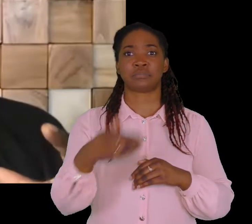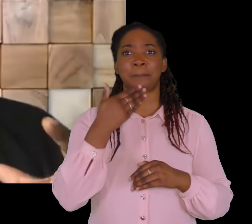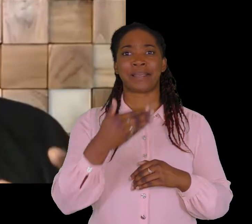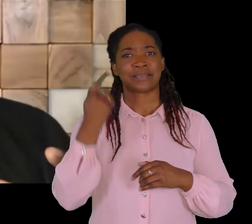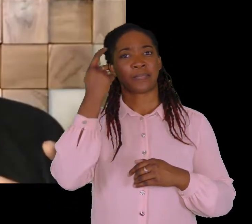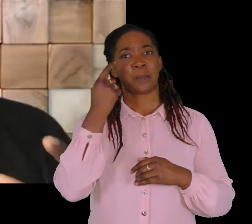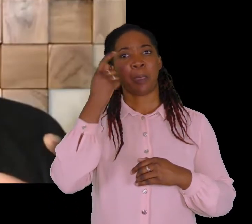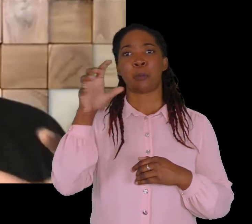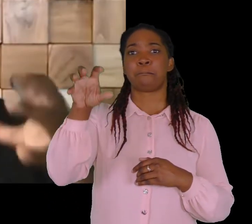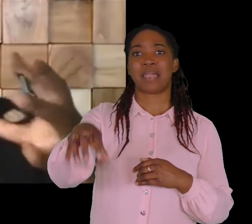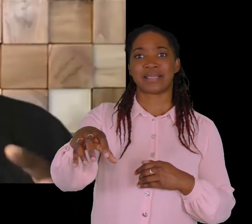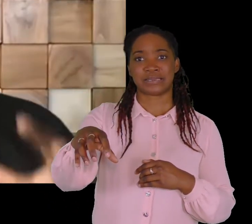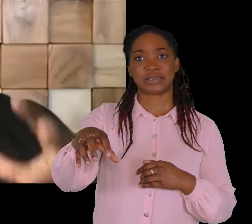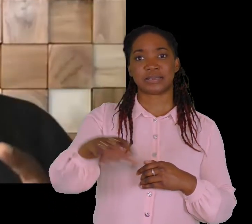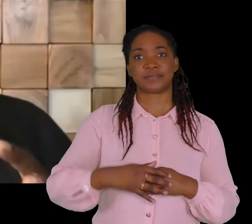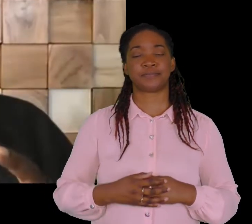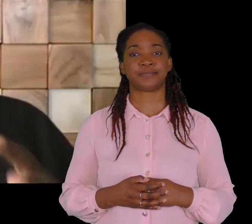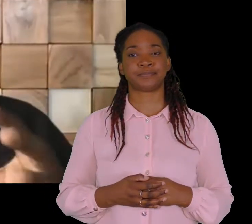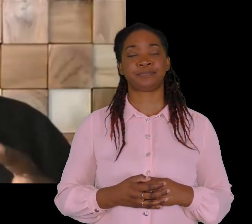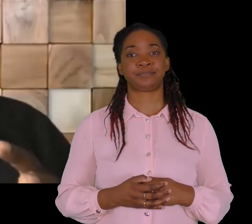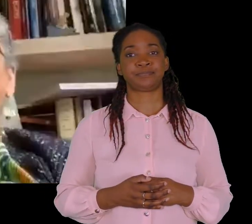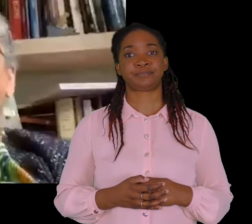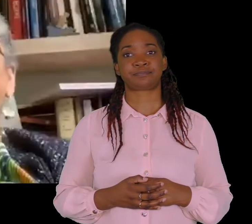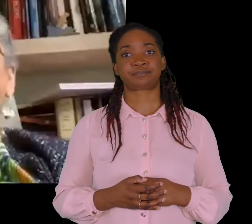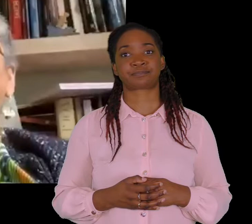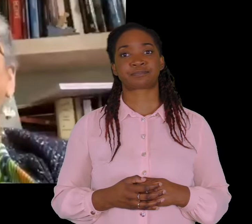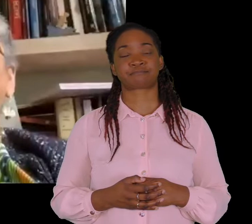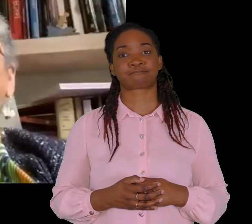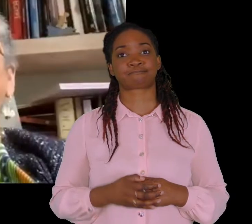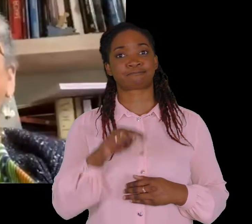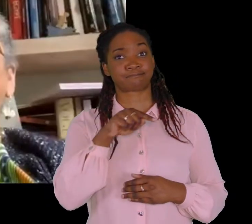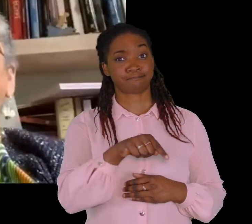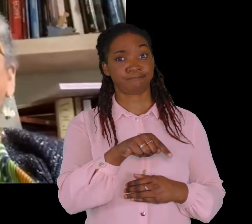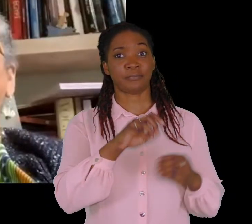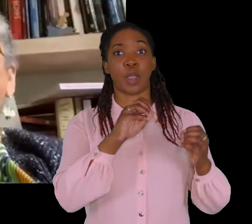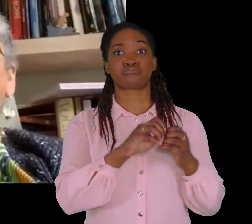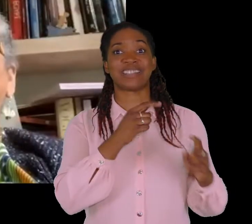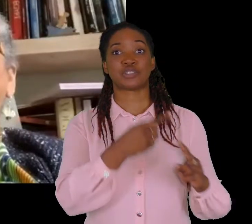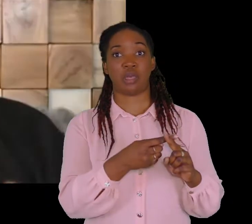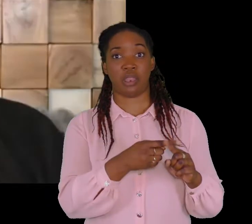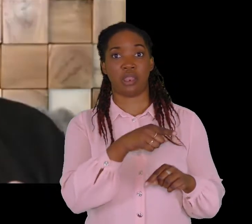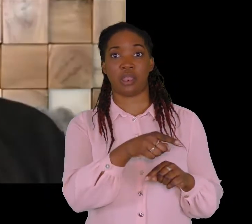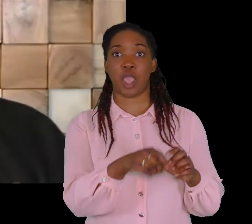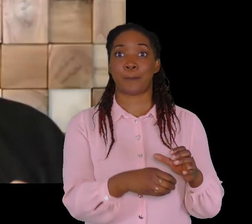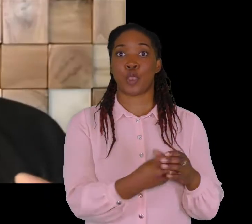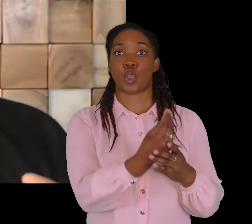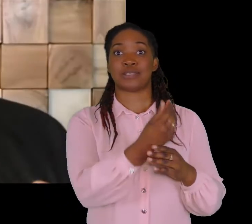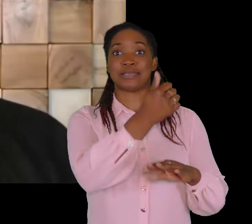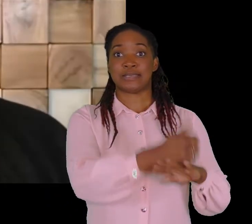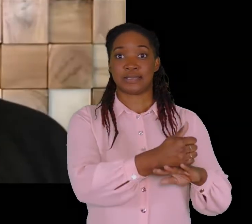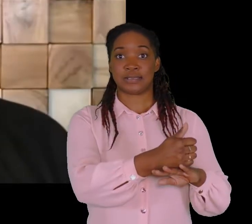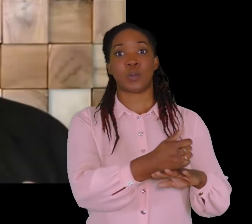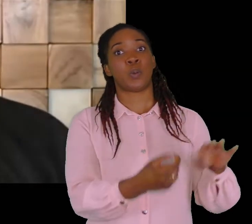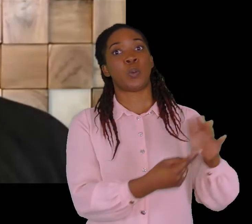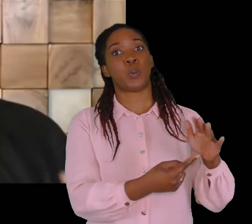Now, obviously, Brixton emerges as a really important place, particularly in the